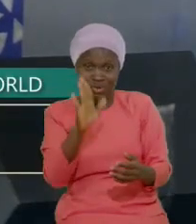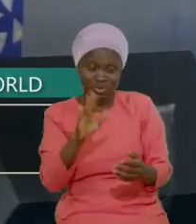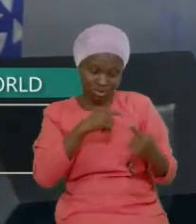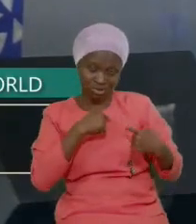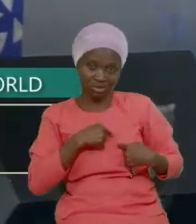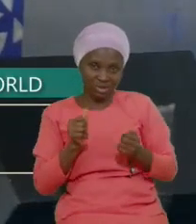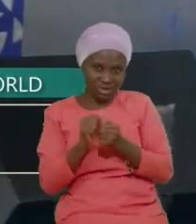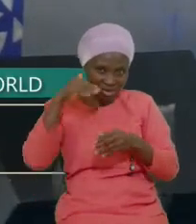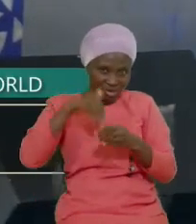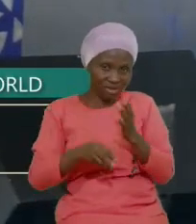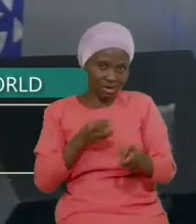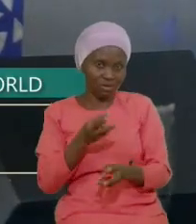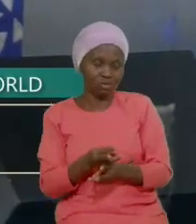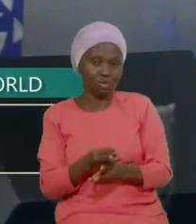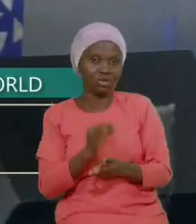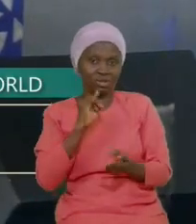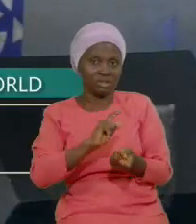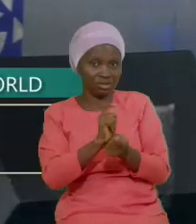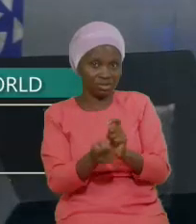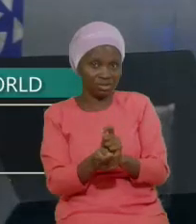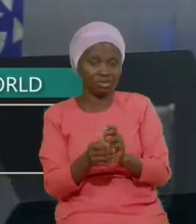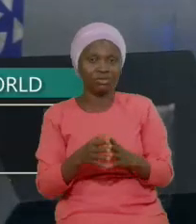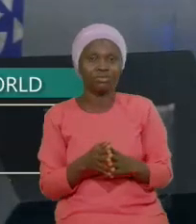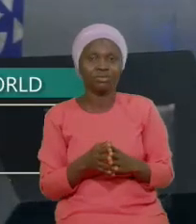is changed.